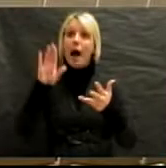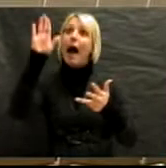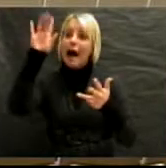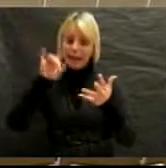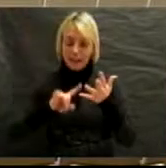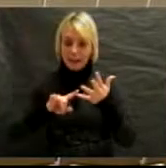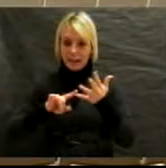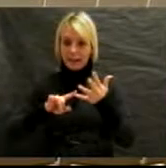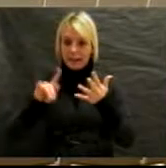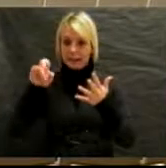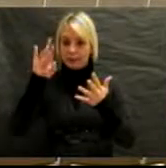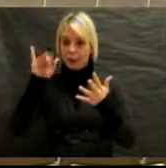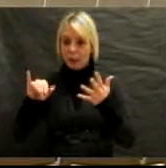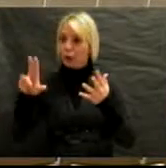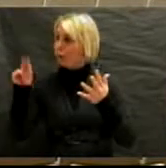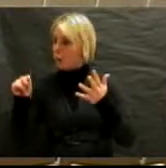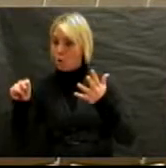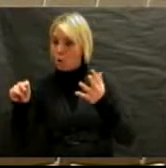Engbrett. Aye.